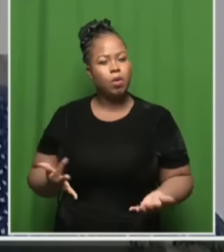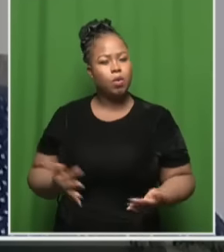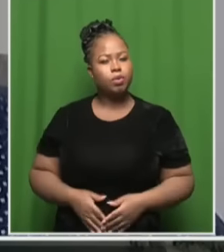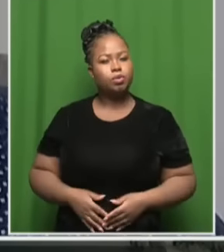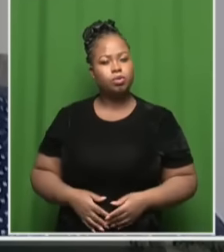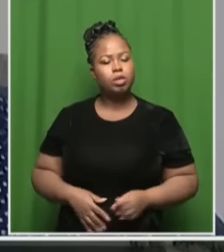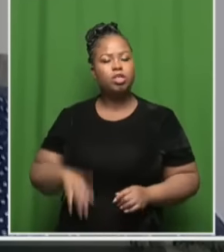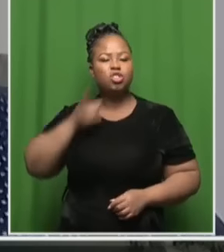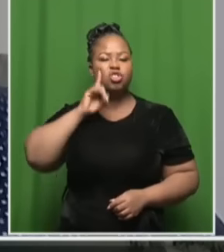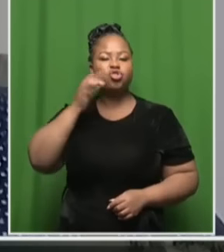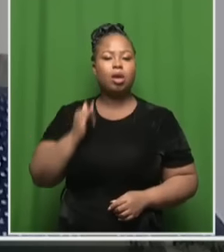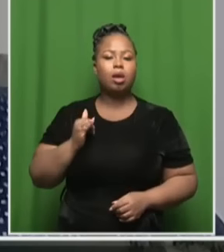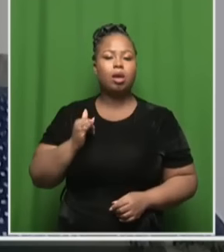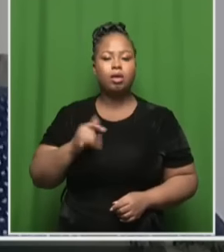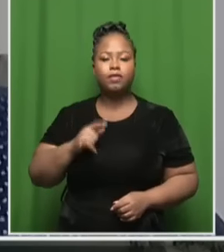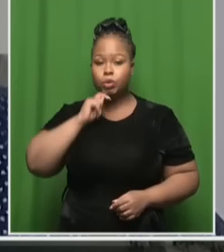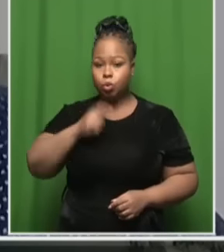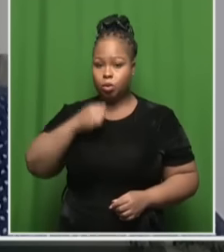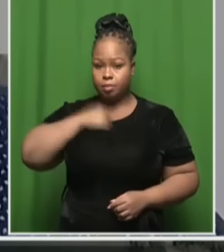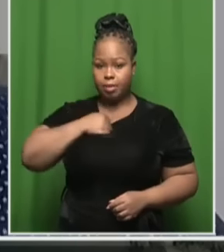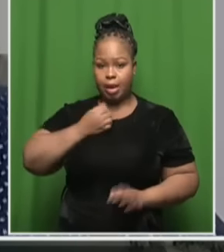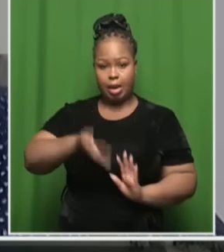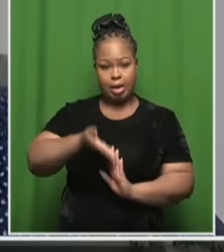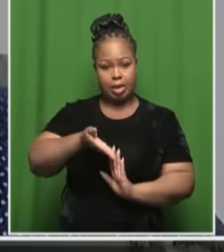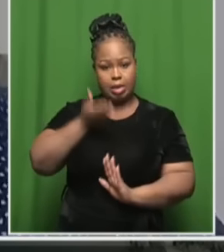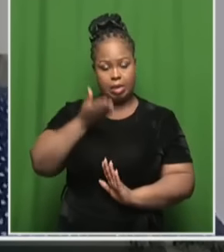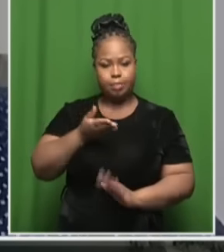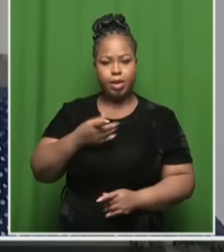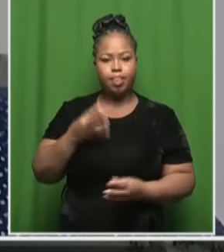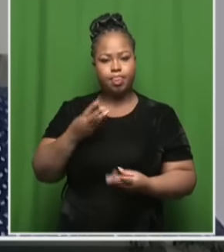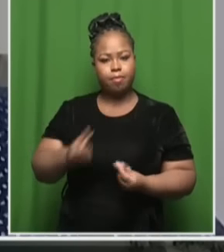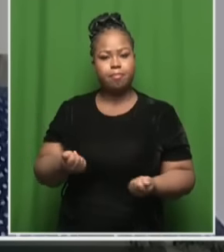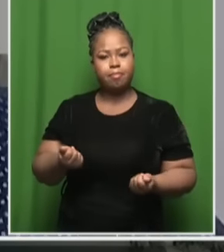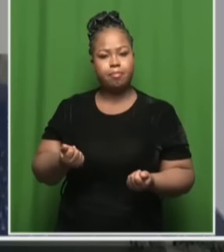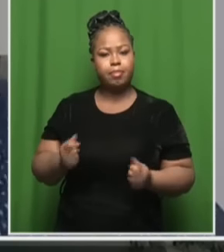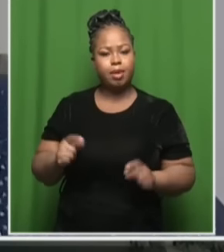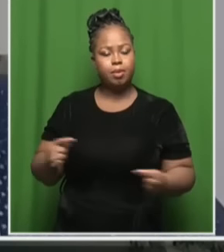do they go about making sure that their meter will not run out?